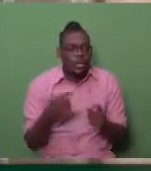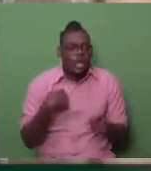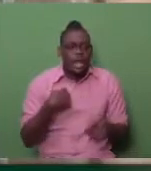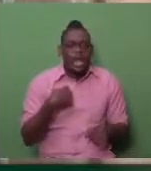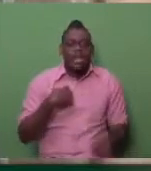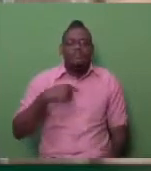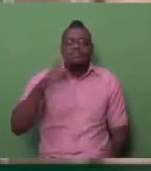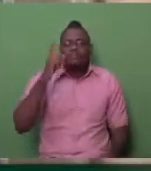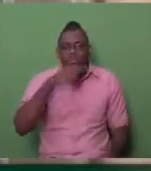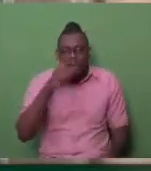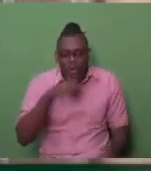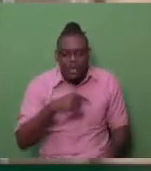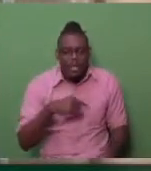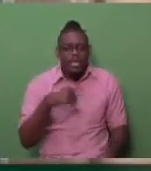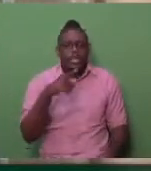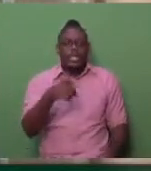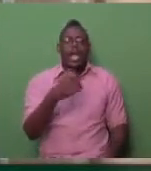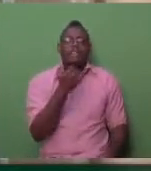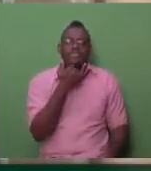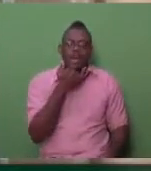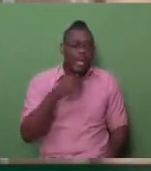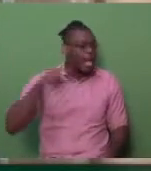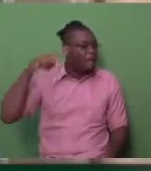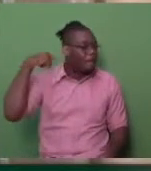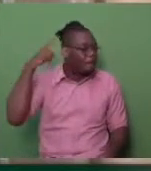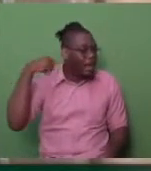the most hilarious. This brand new ministry of